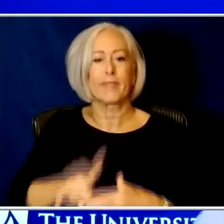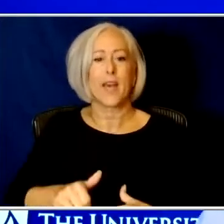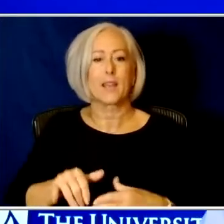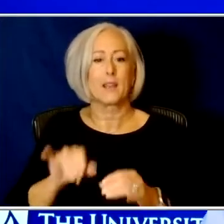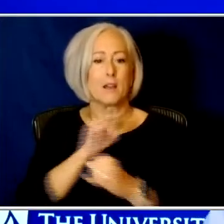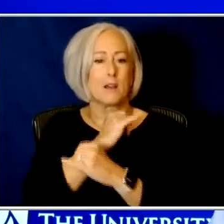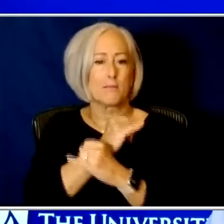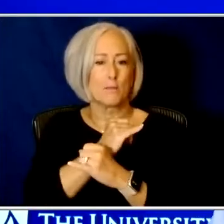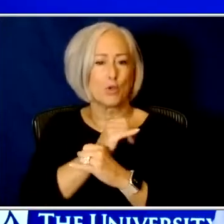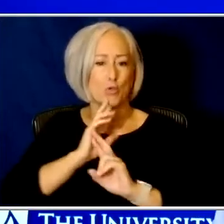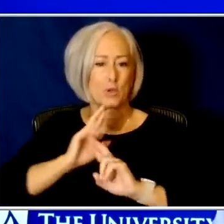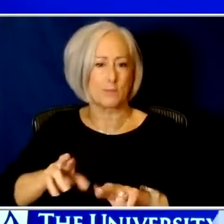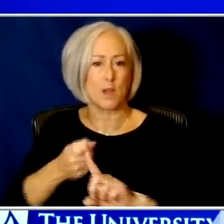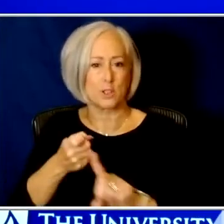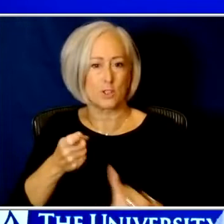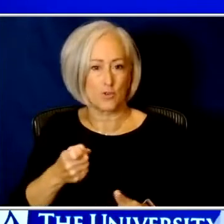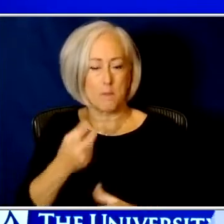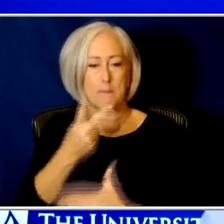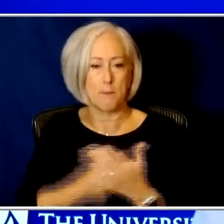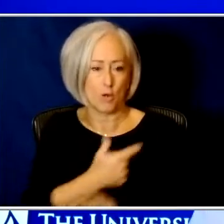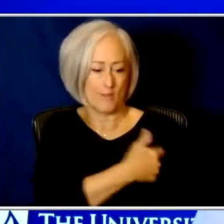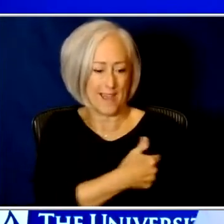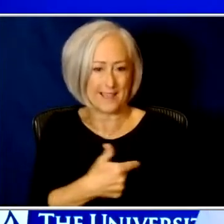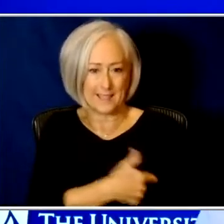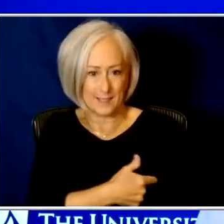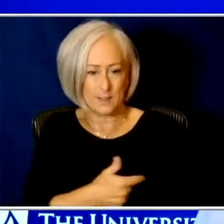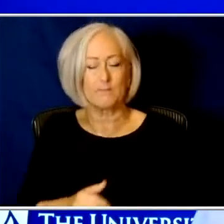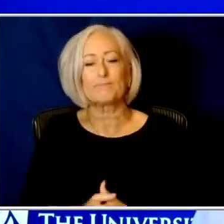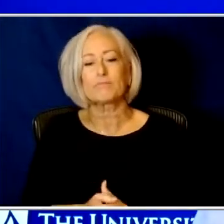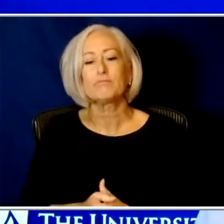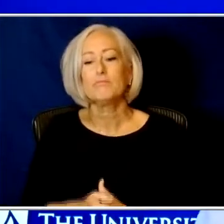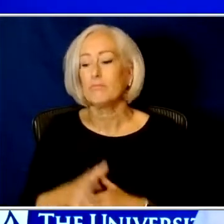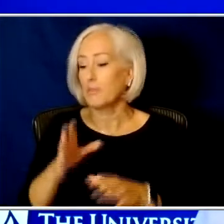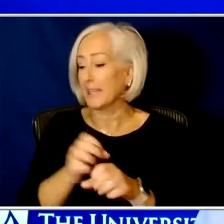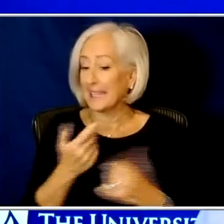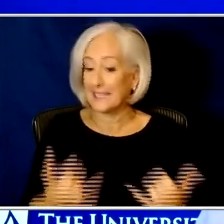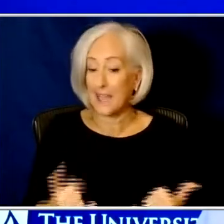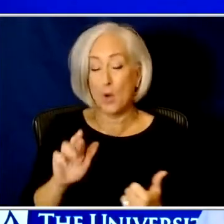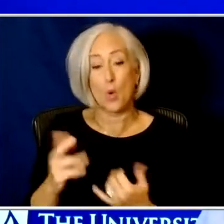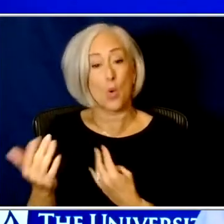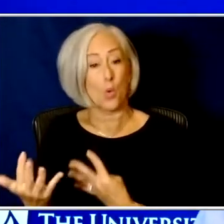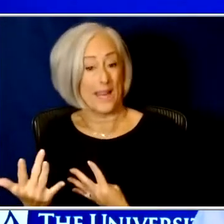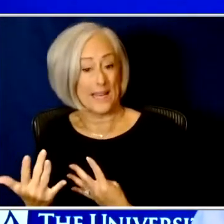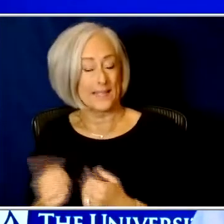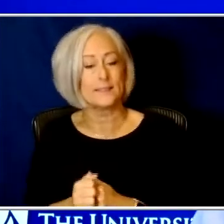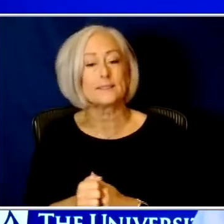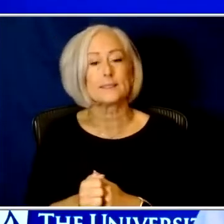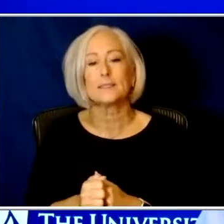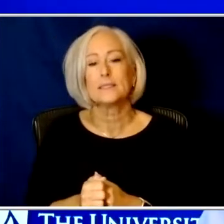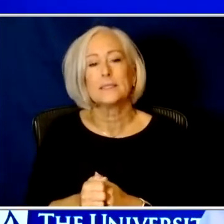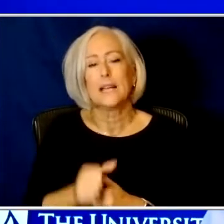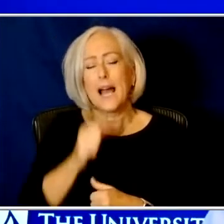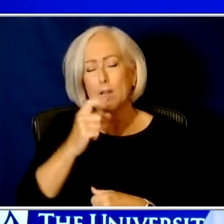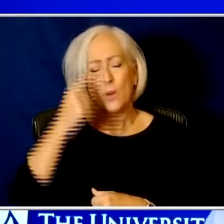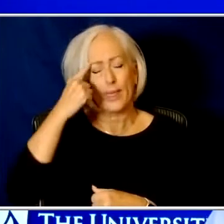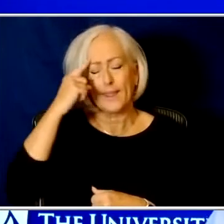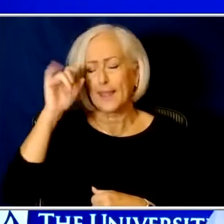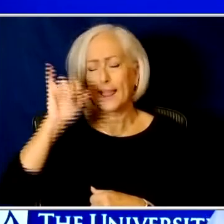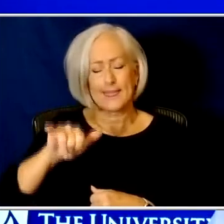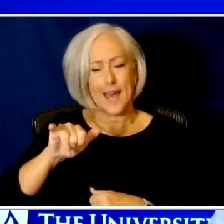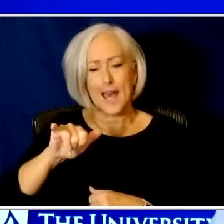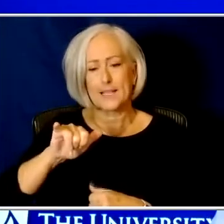Hawkinson. Kay wants to know, she says, I've had thyroid removed because of cancer. I'm taking the radiation pill